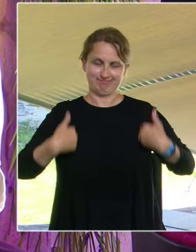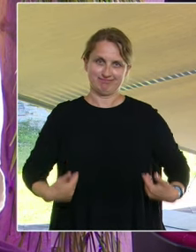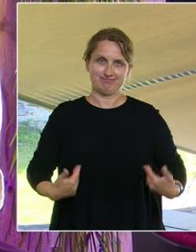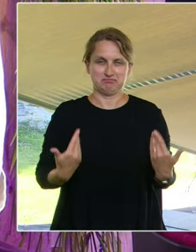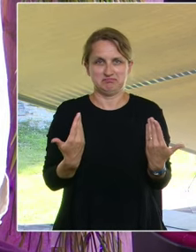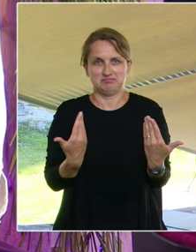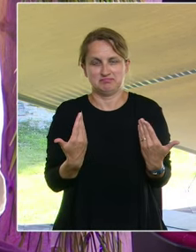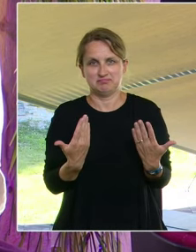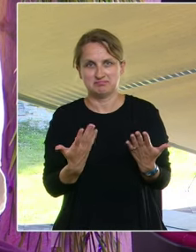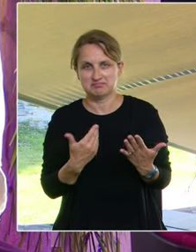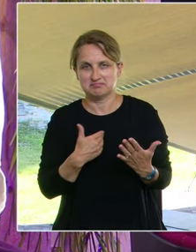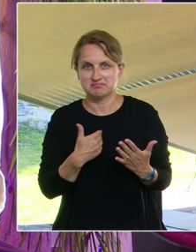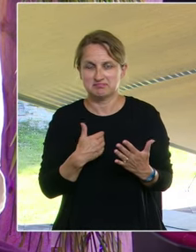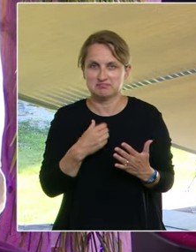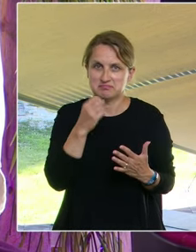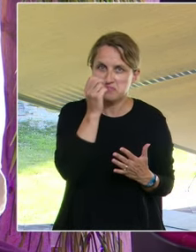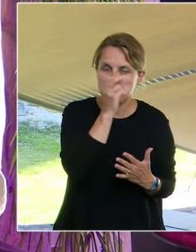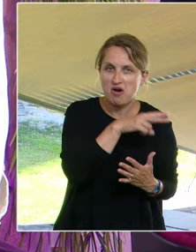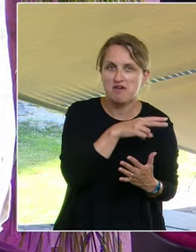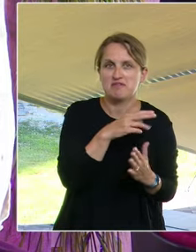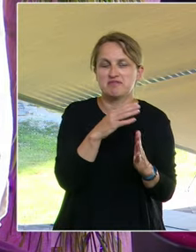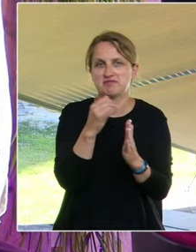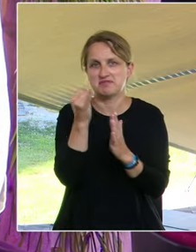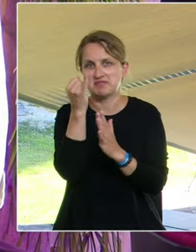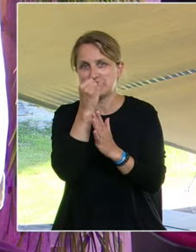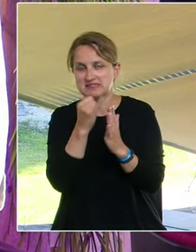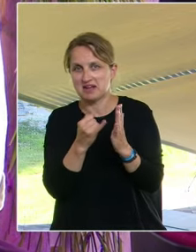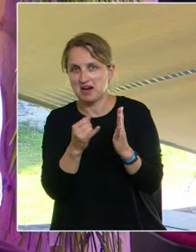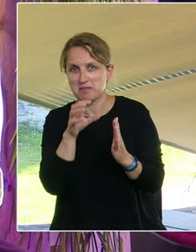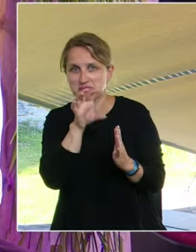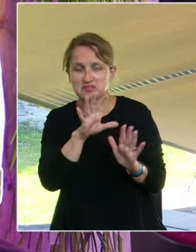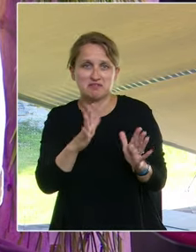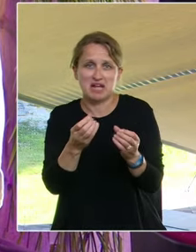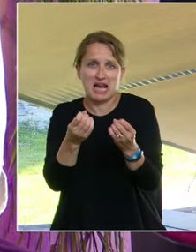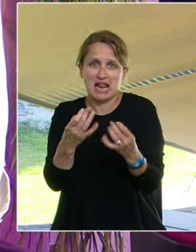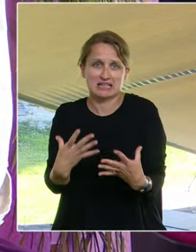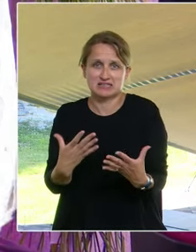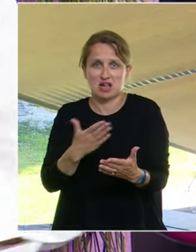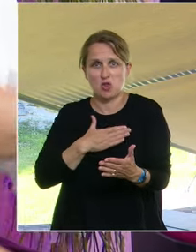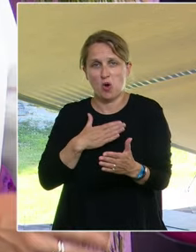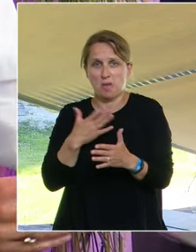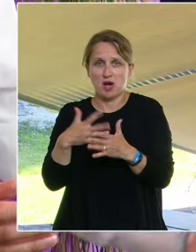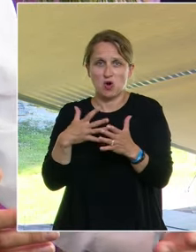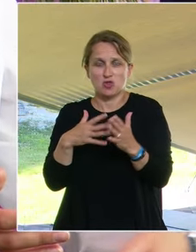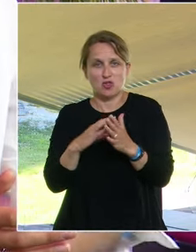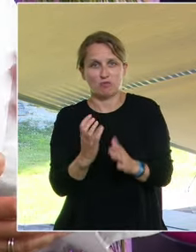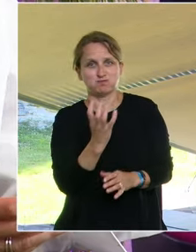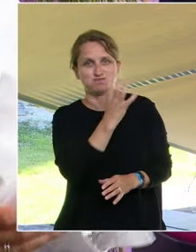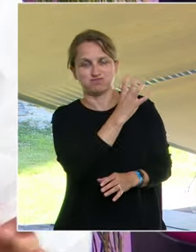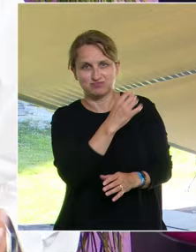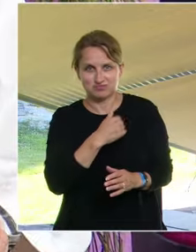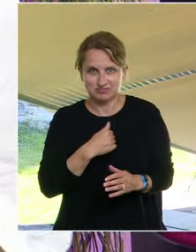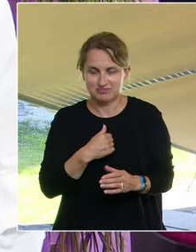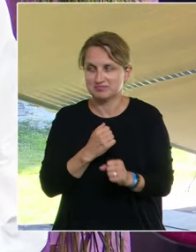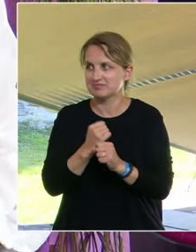create it professionally or we are professional Instagrammers or we just do it for our family, like a closed account. Mm-hmm. So still we do create it, we